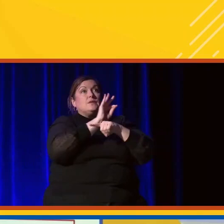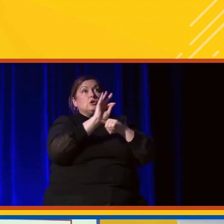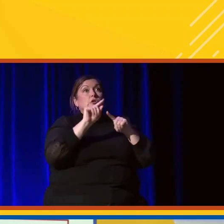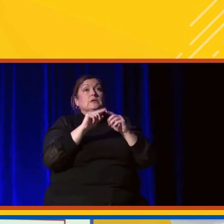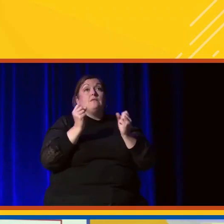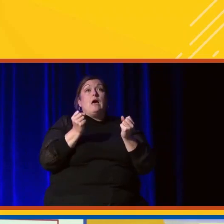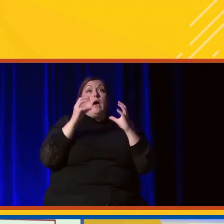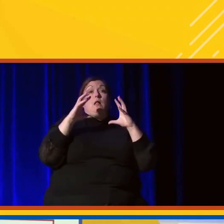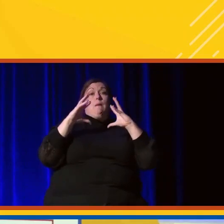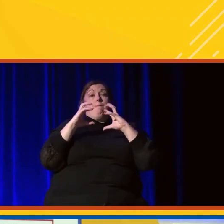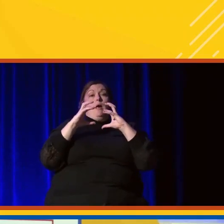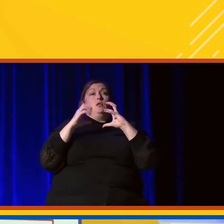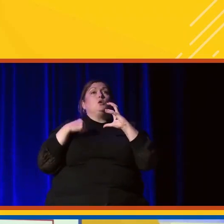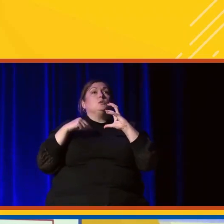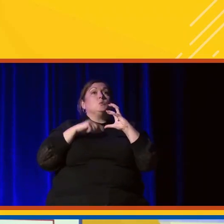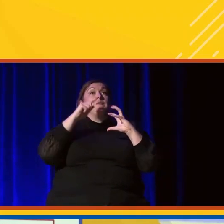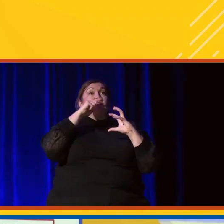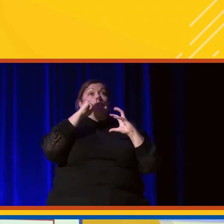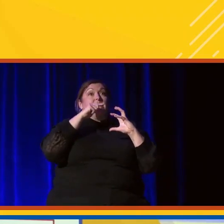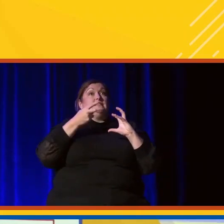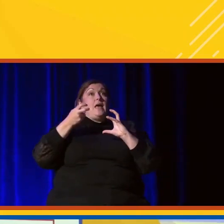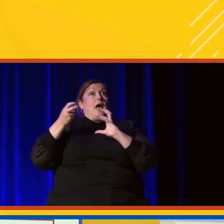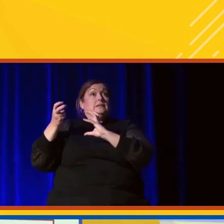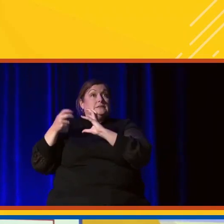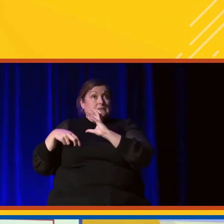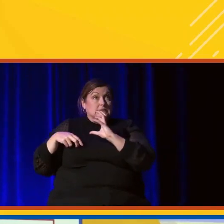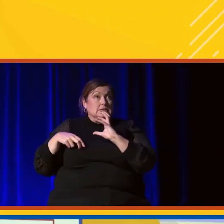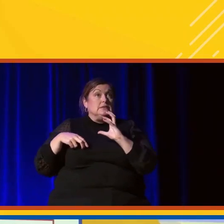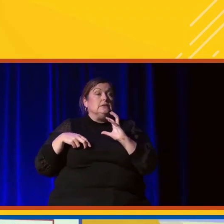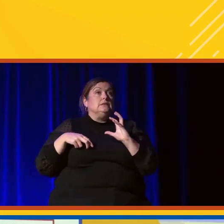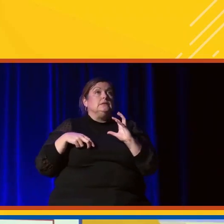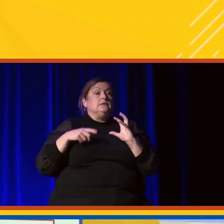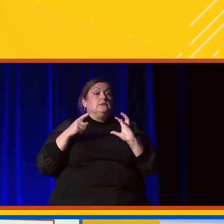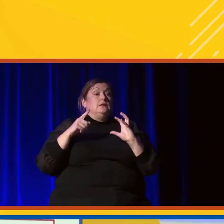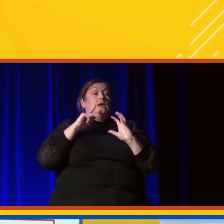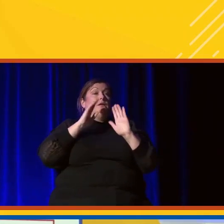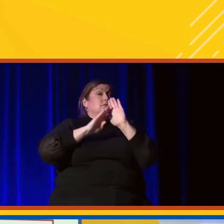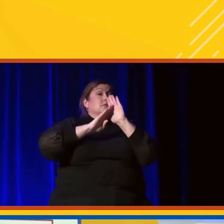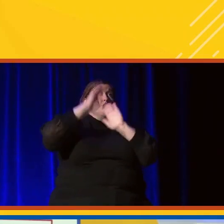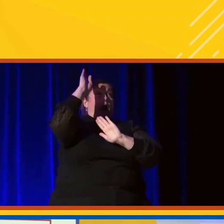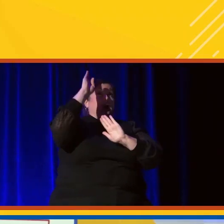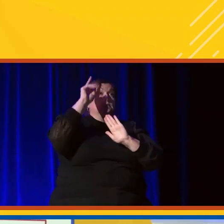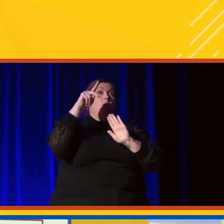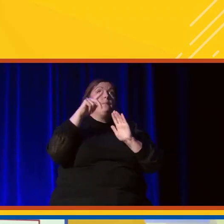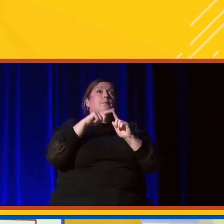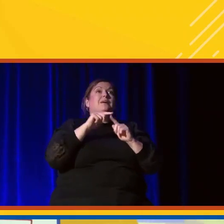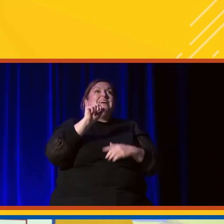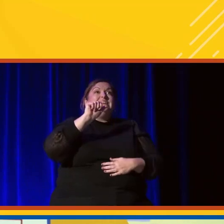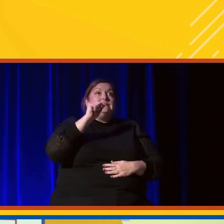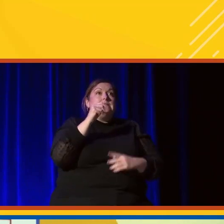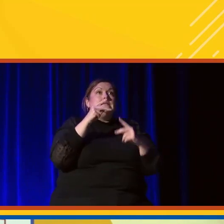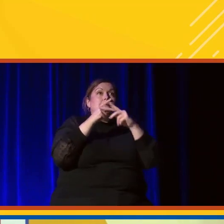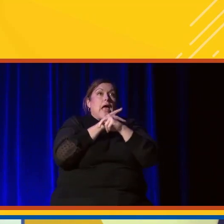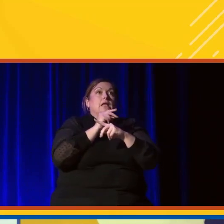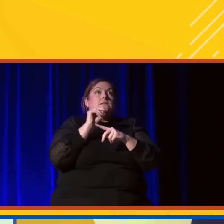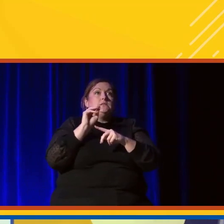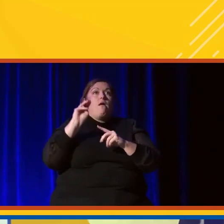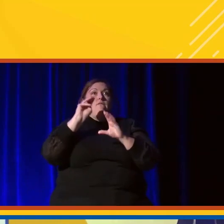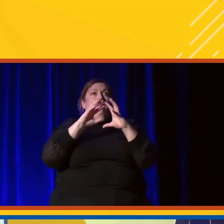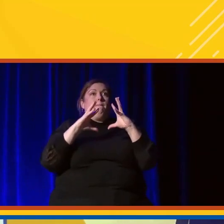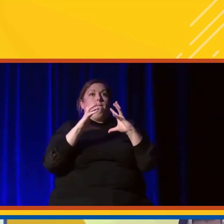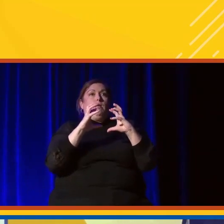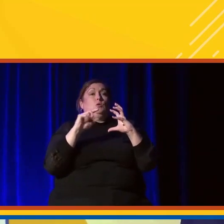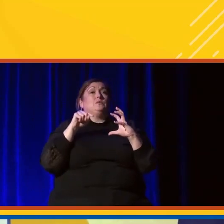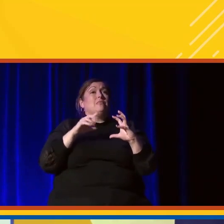many molecules we've synthesized. It dramatically spikes up in just tens of molecules. This is